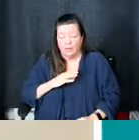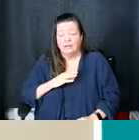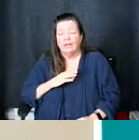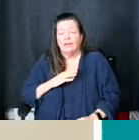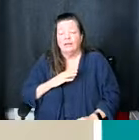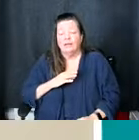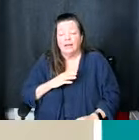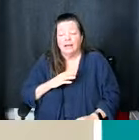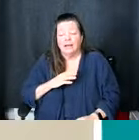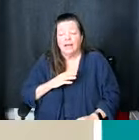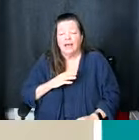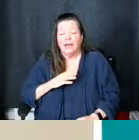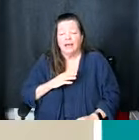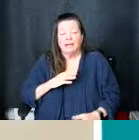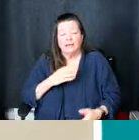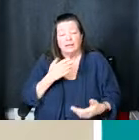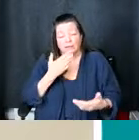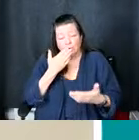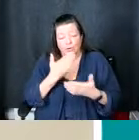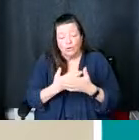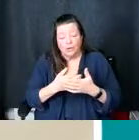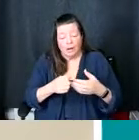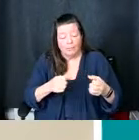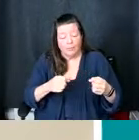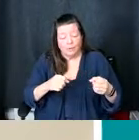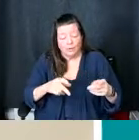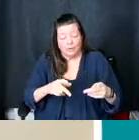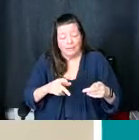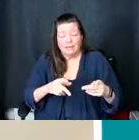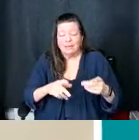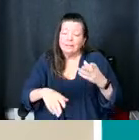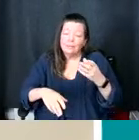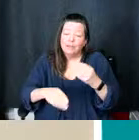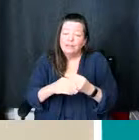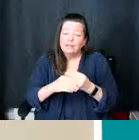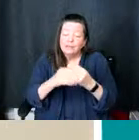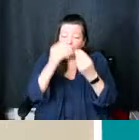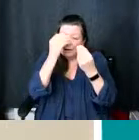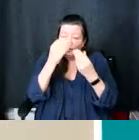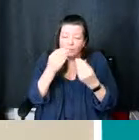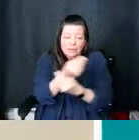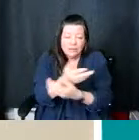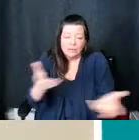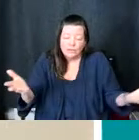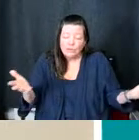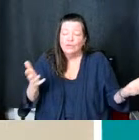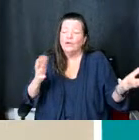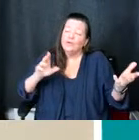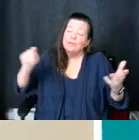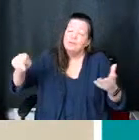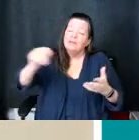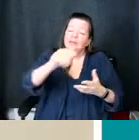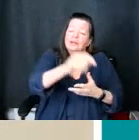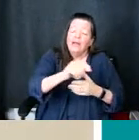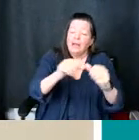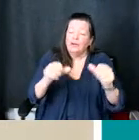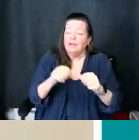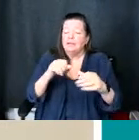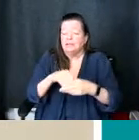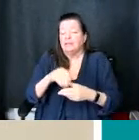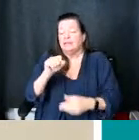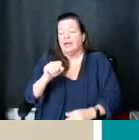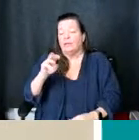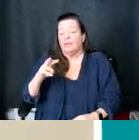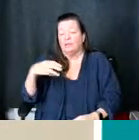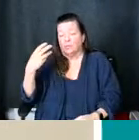those have been good opportunities to get some additional facts out to those kind of outlying and Southwest Washington